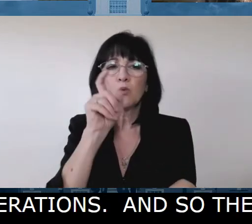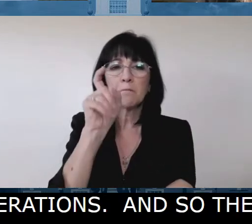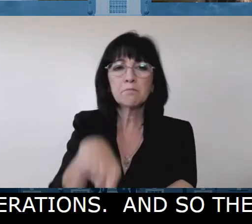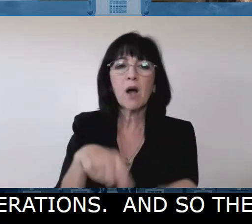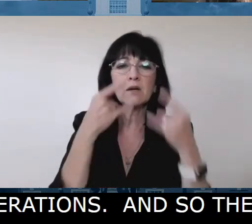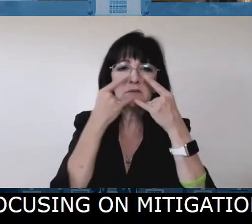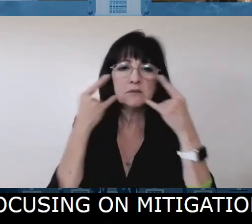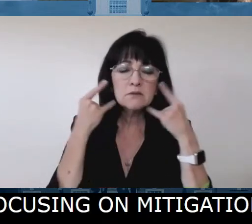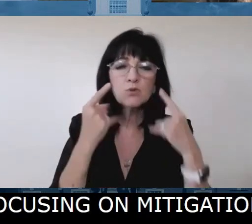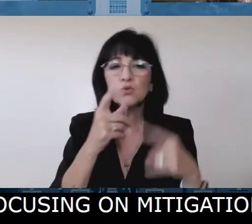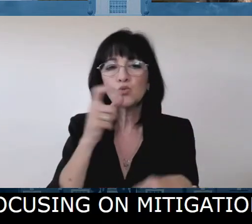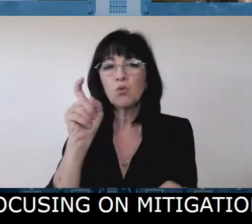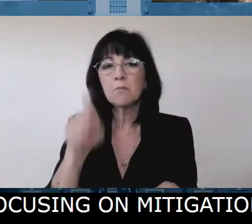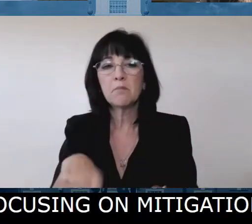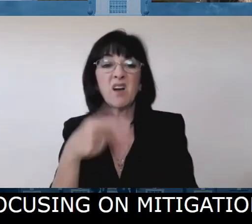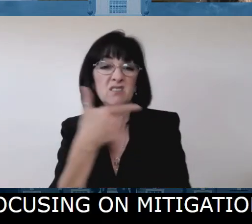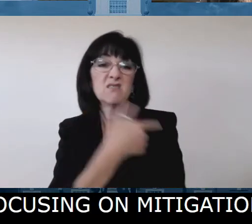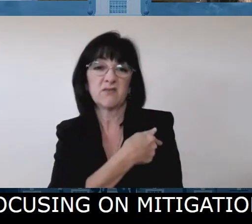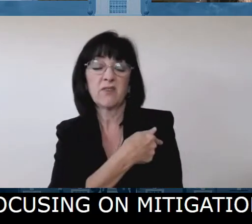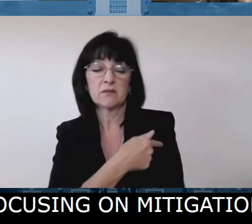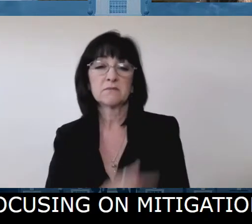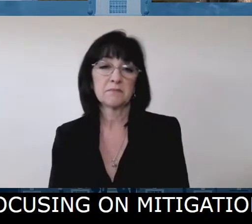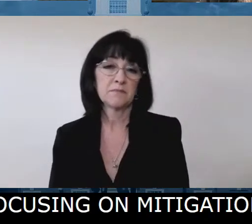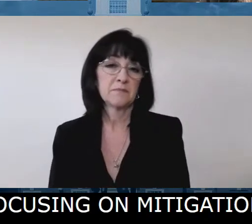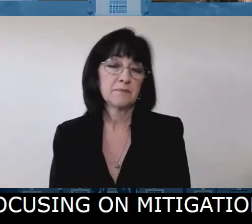that we can.